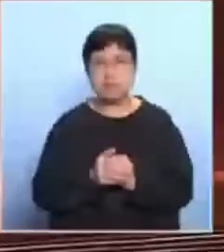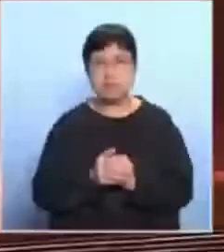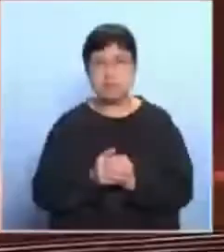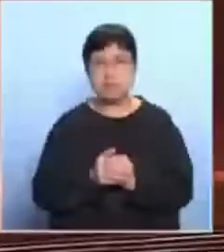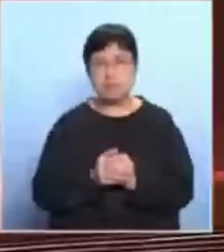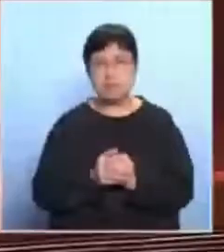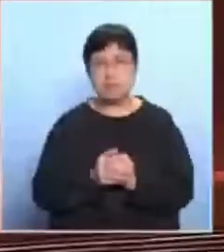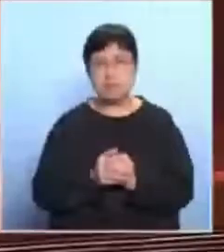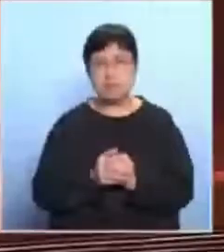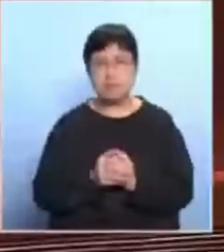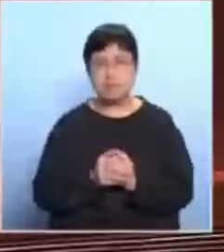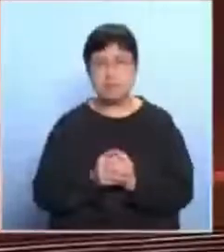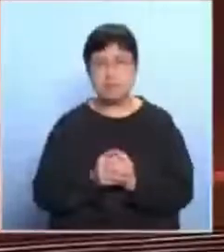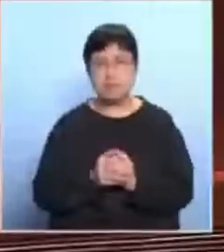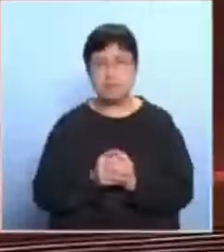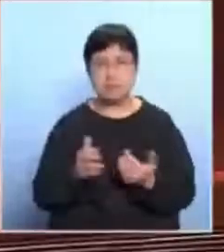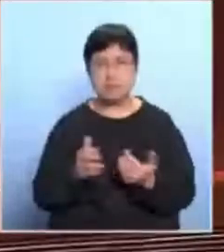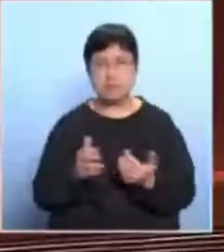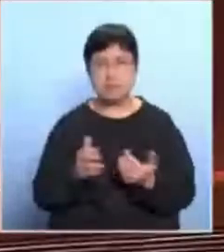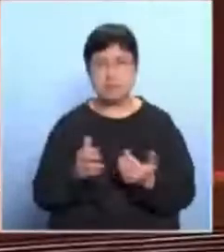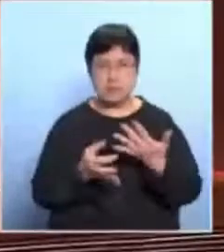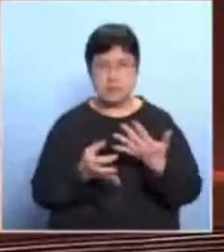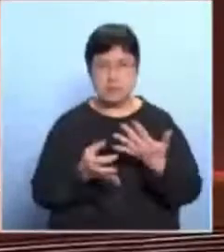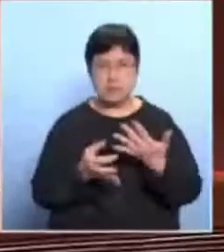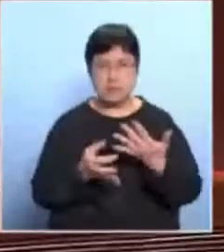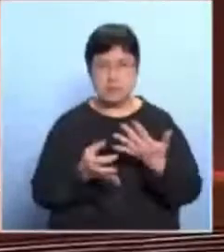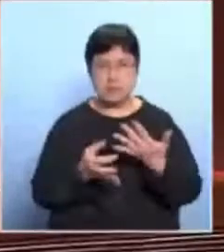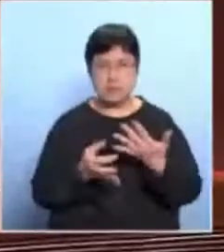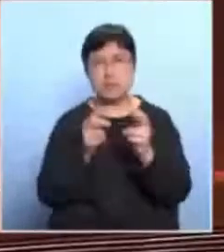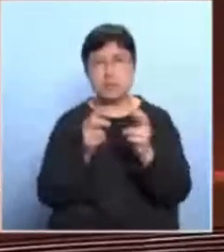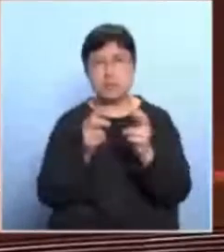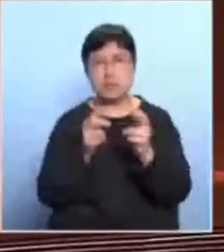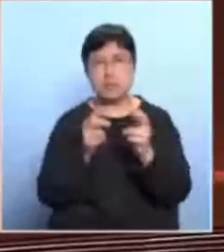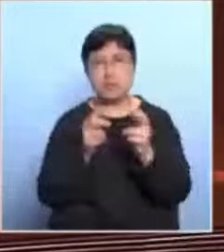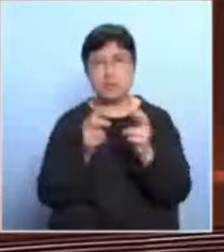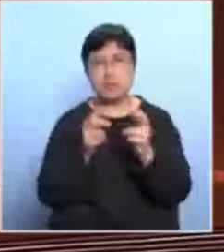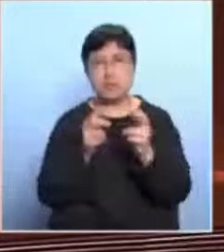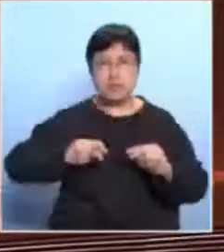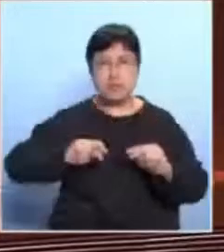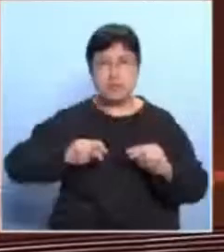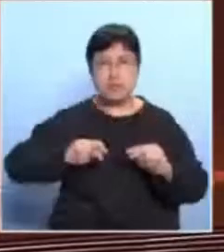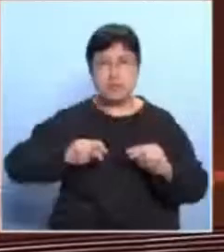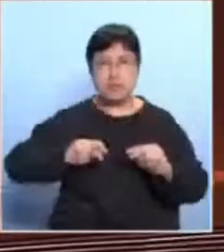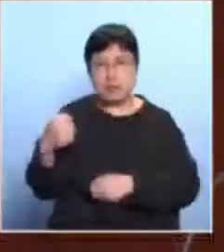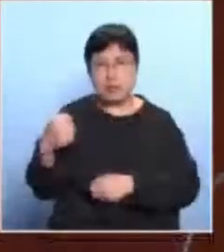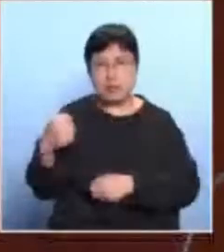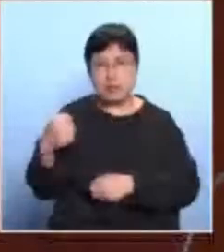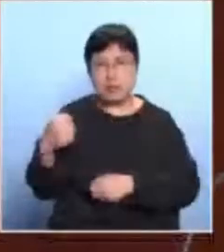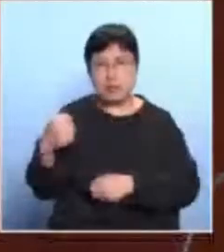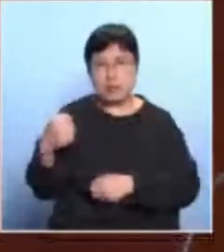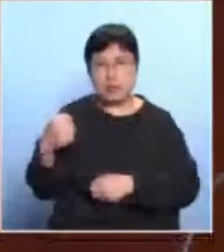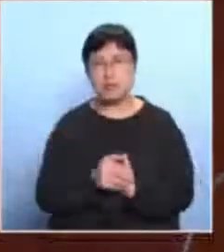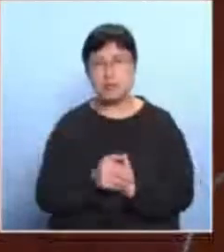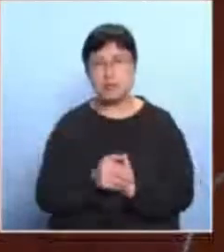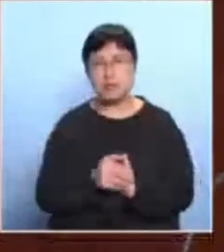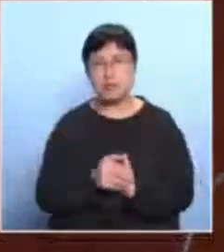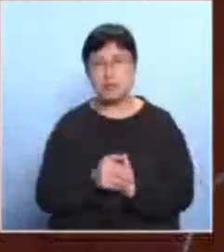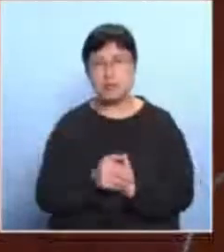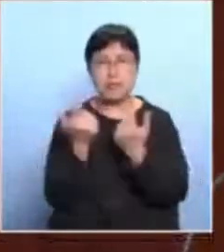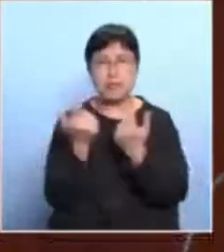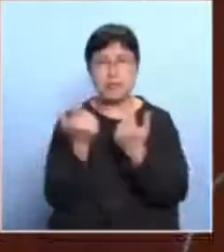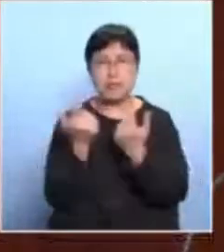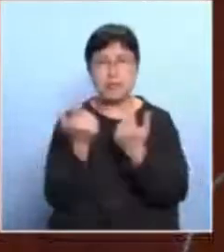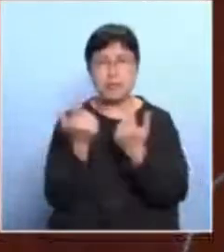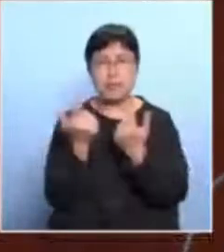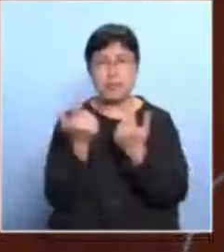move ahead with the Northern Metropolis as the new engine for growth. The Northern Metropolis is a new engine for Hong